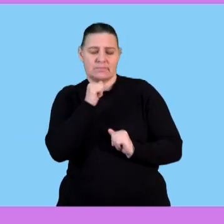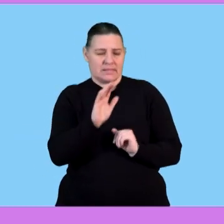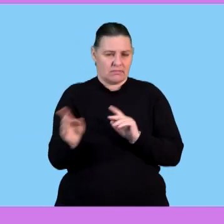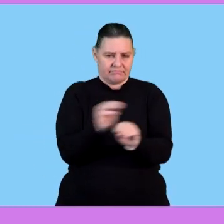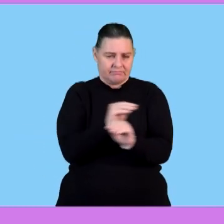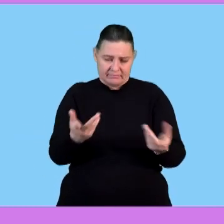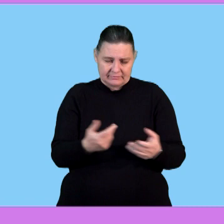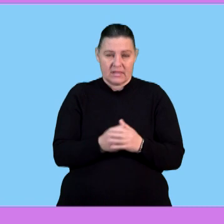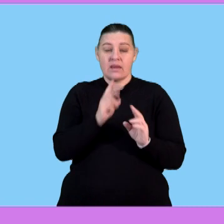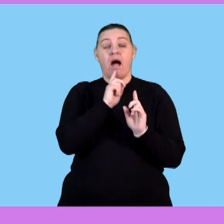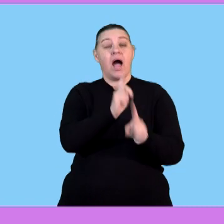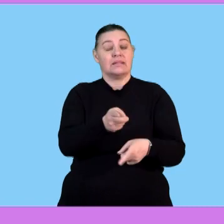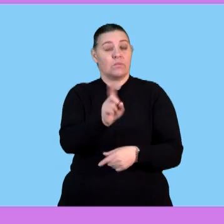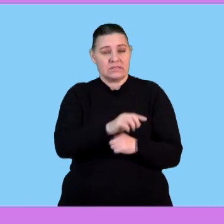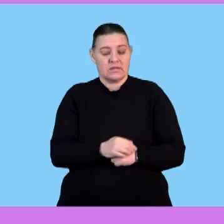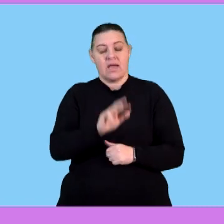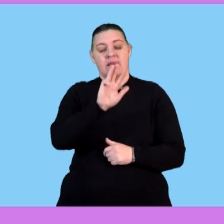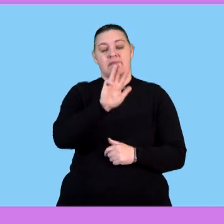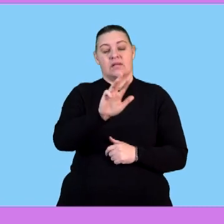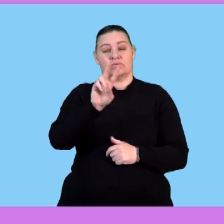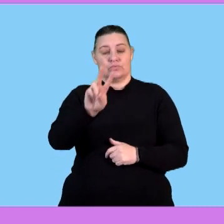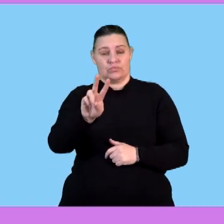there is 92.